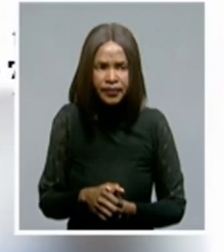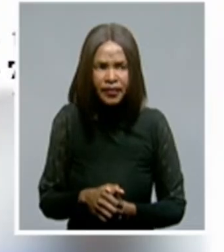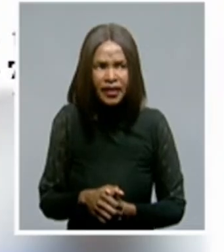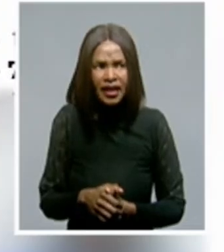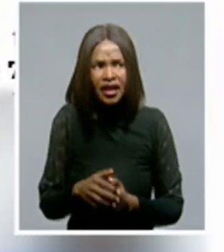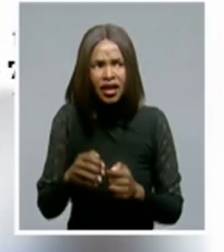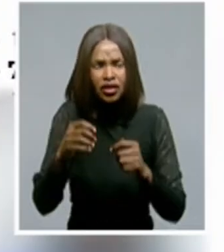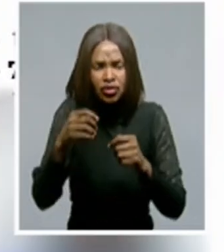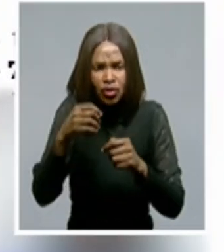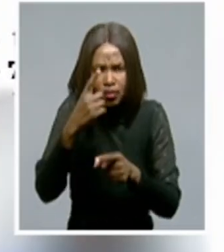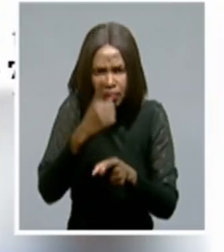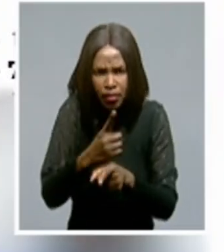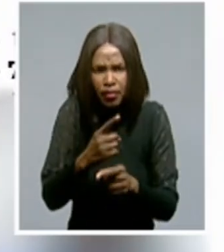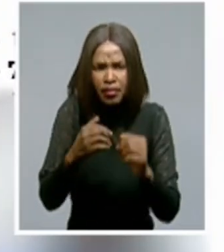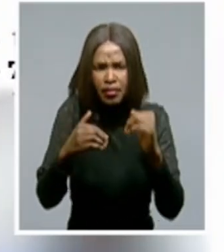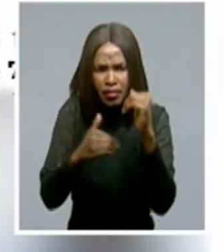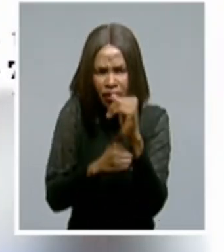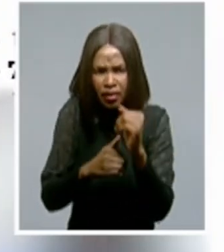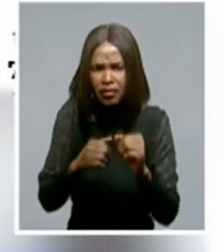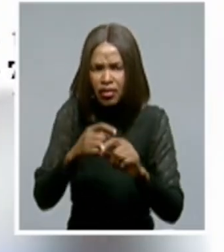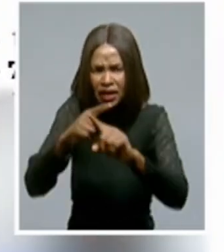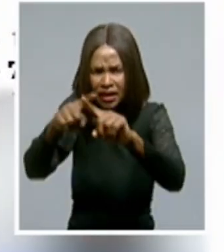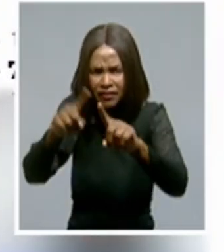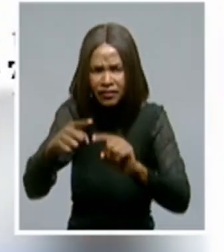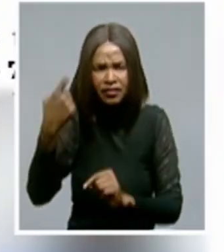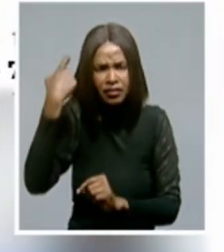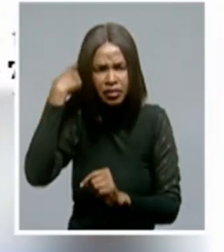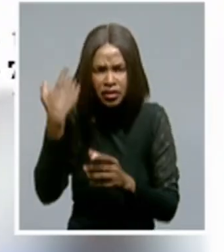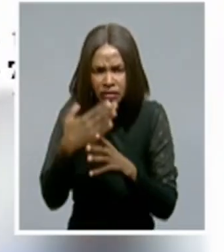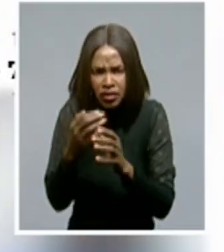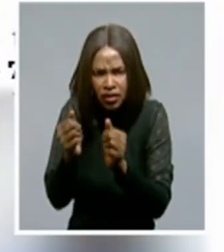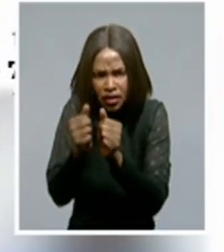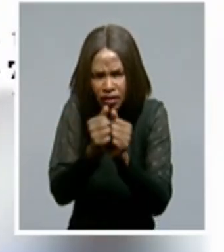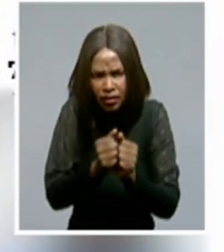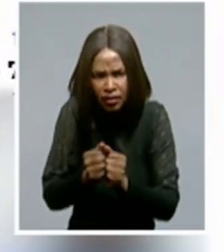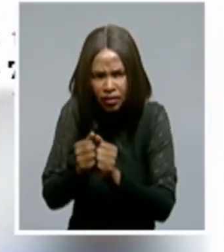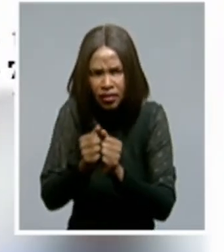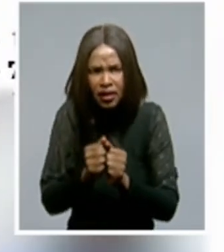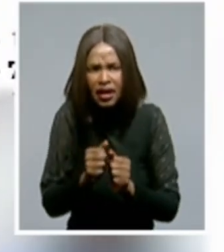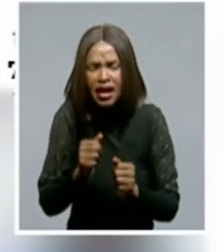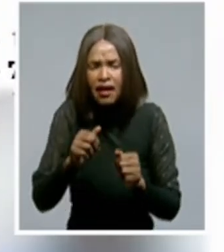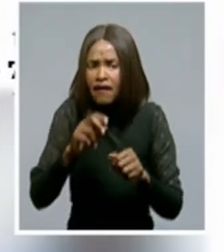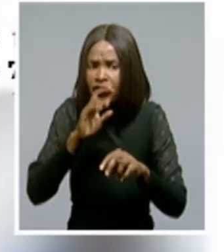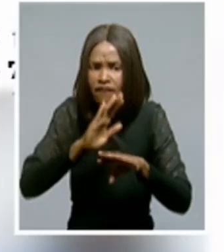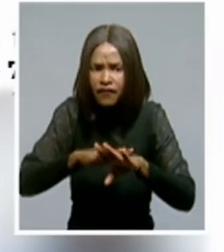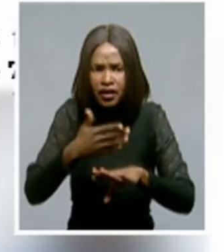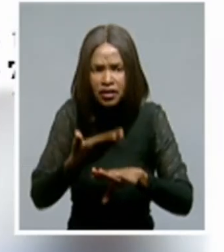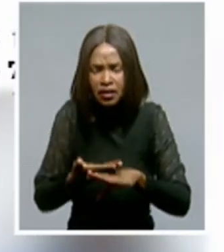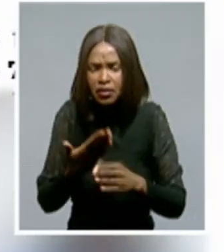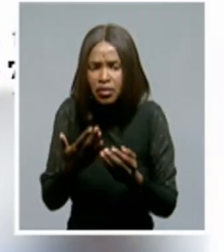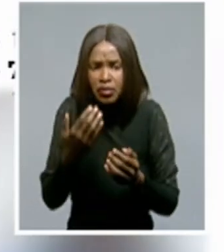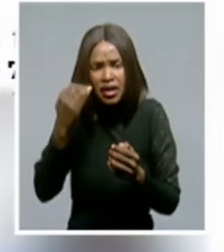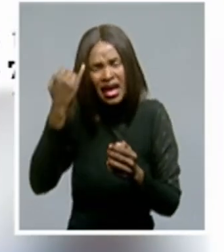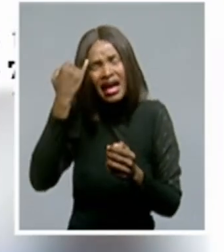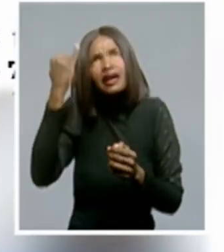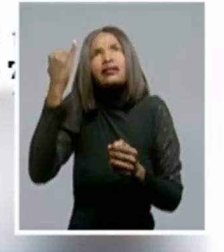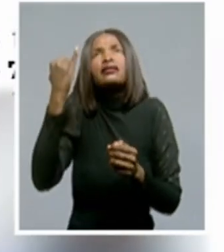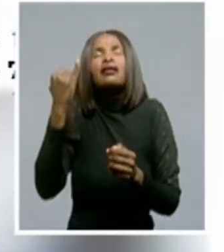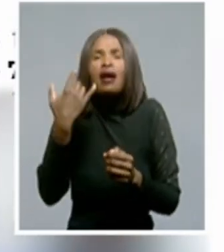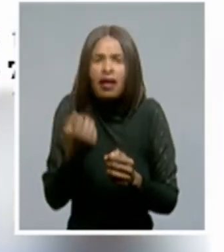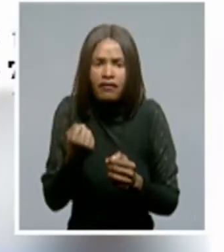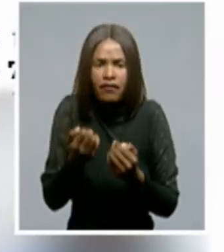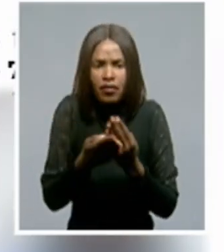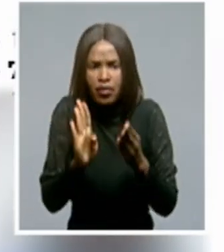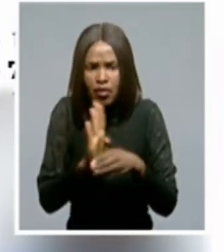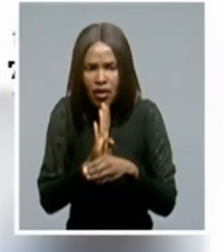this collective effort with all the government agencies working together. So how quickly can I register my business? How quickly can I set up, in terms